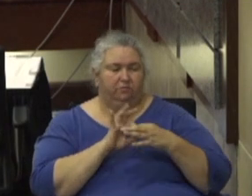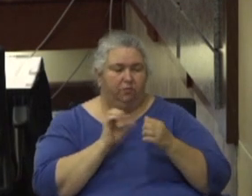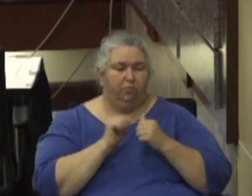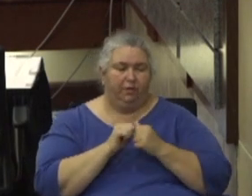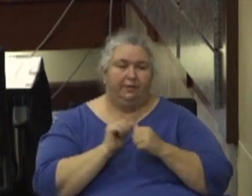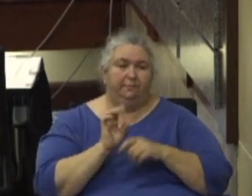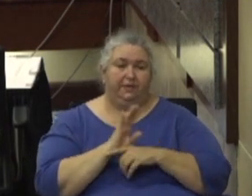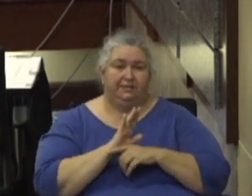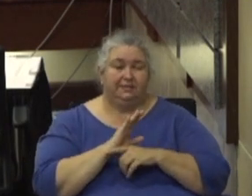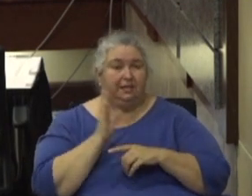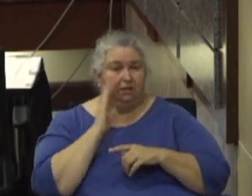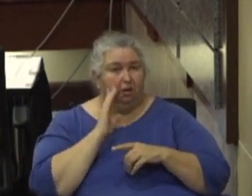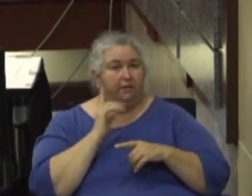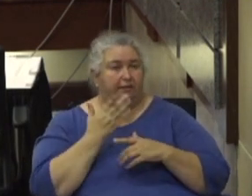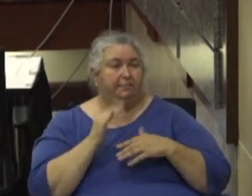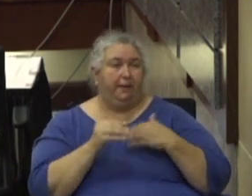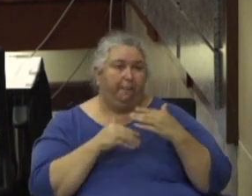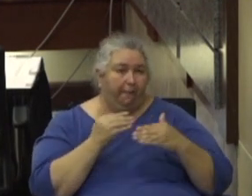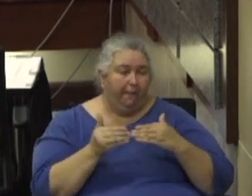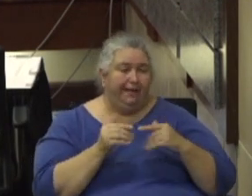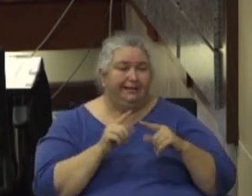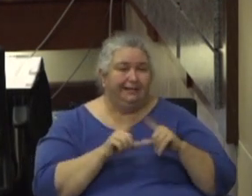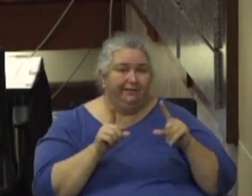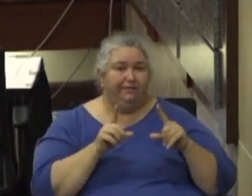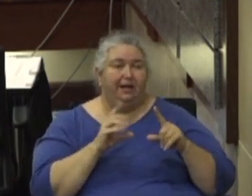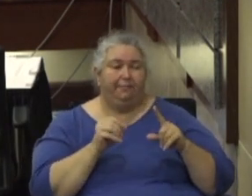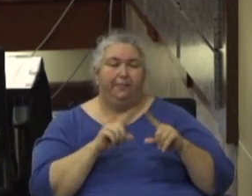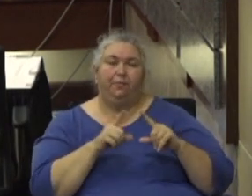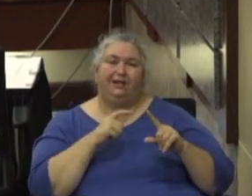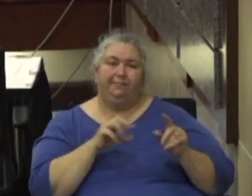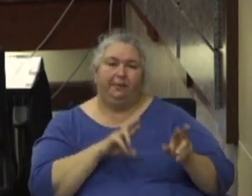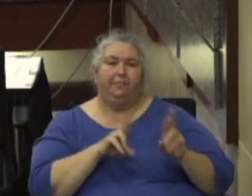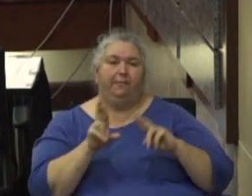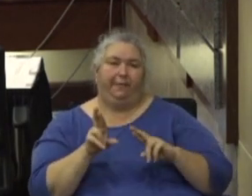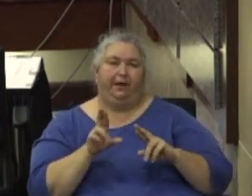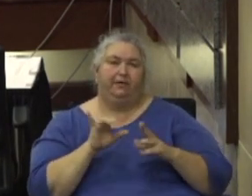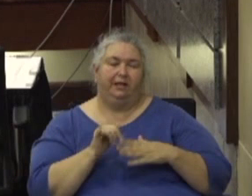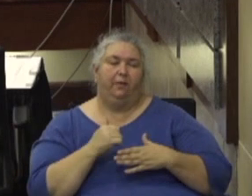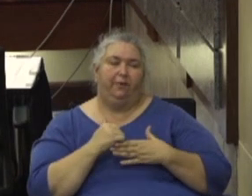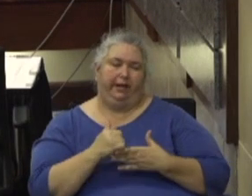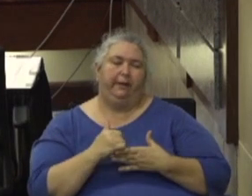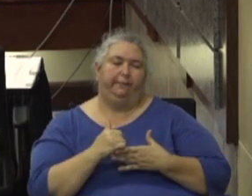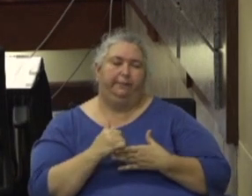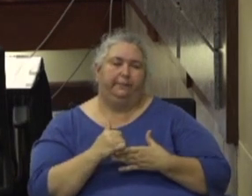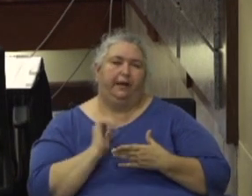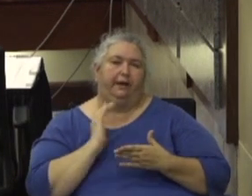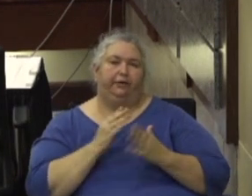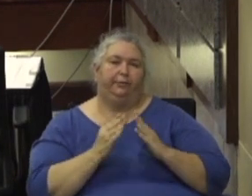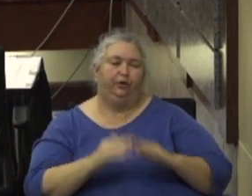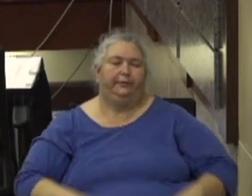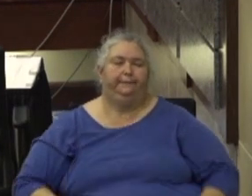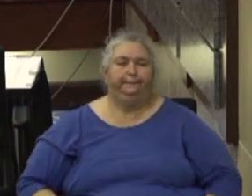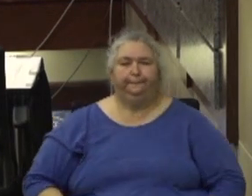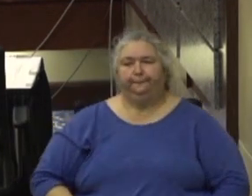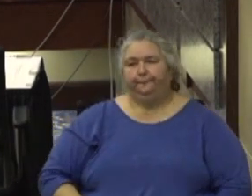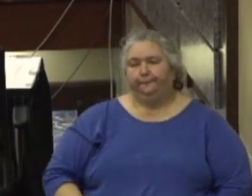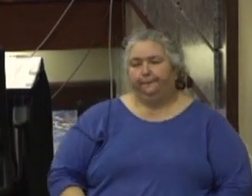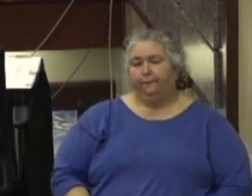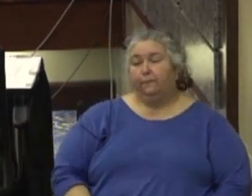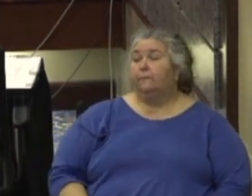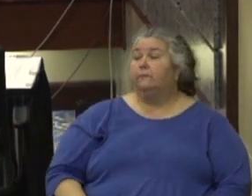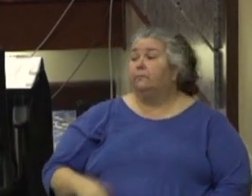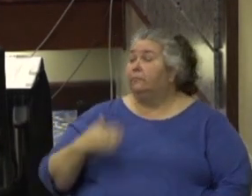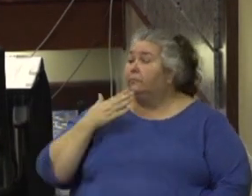look differently and being really prepared in the communications of that is going to be a critical thing for our business community. That's great, Sarah. Thank